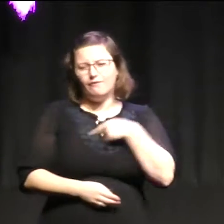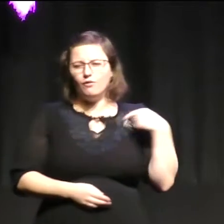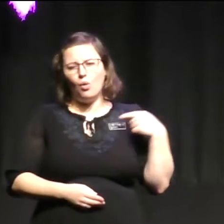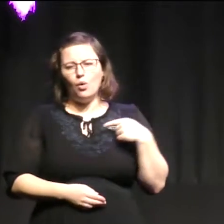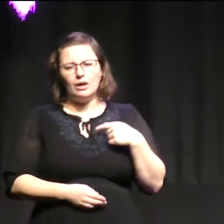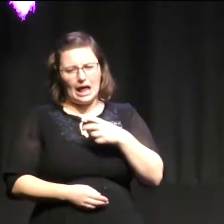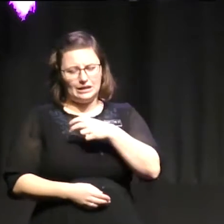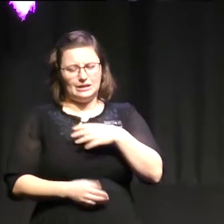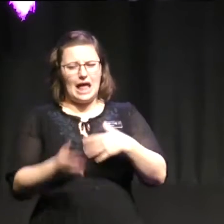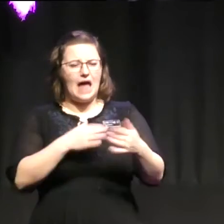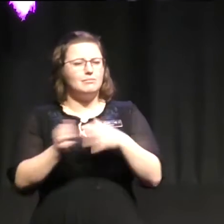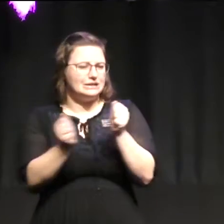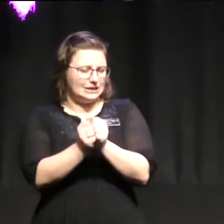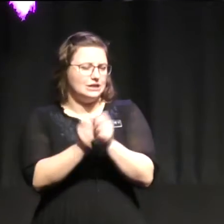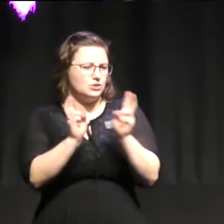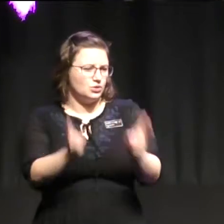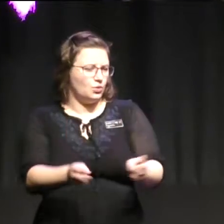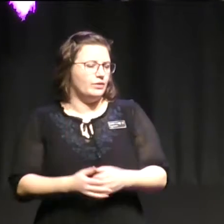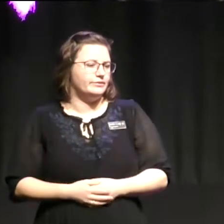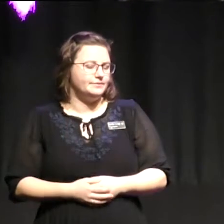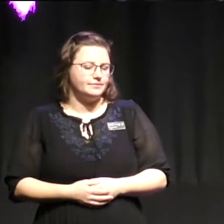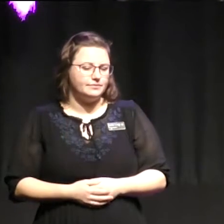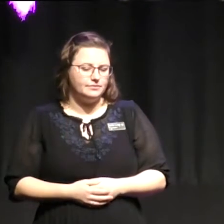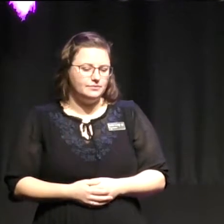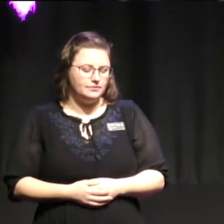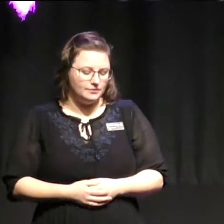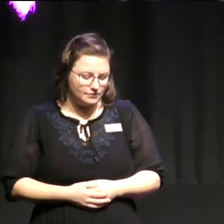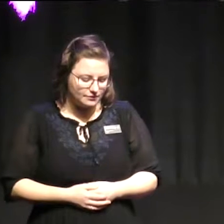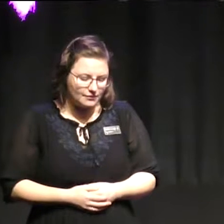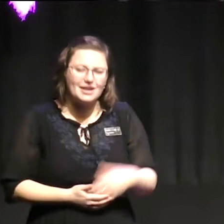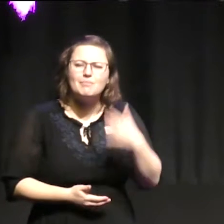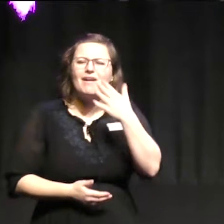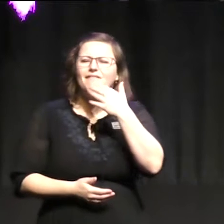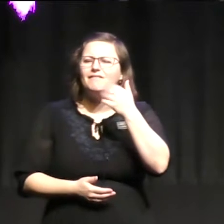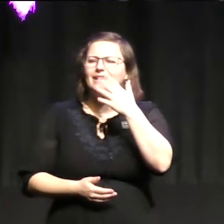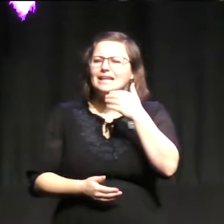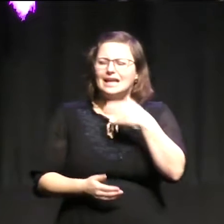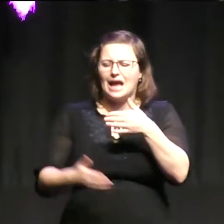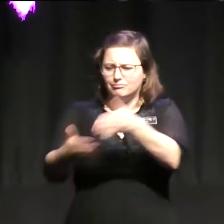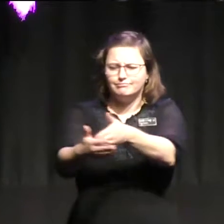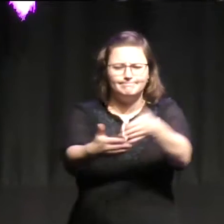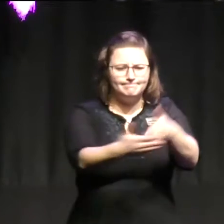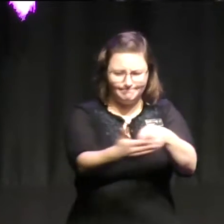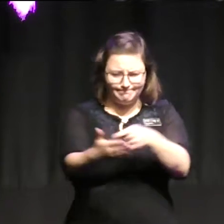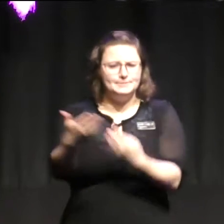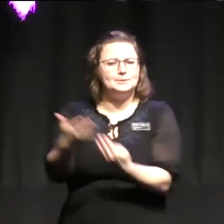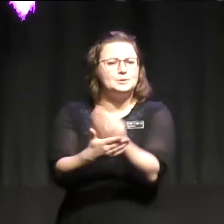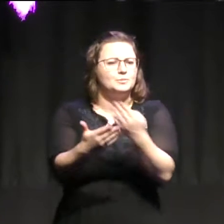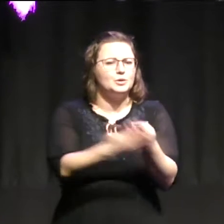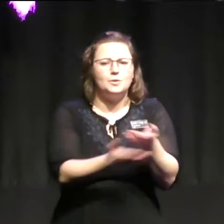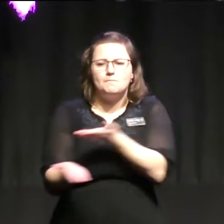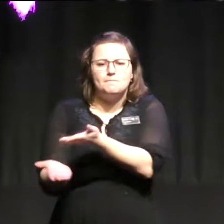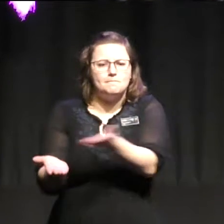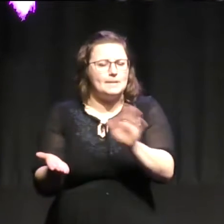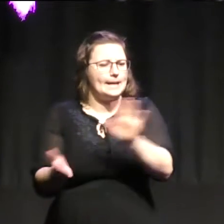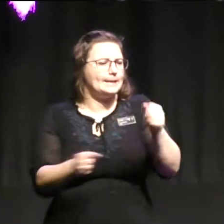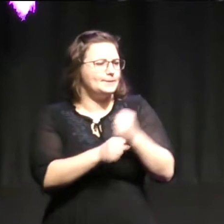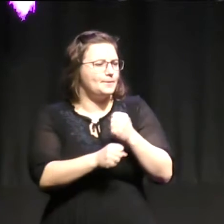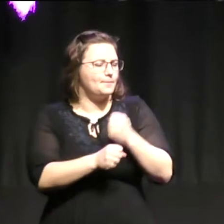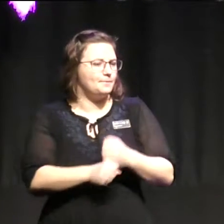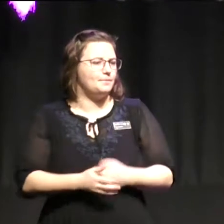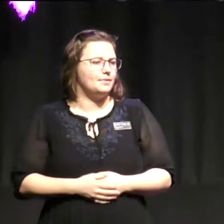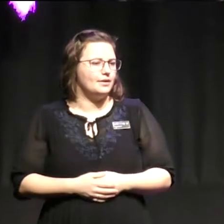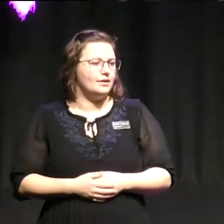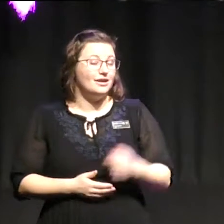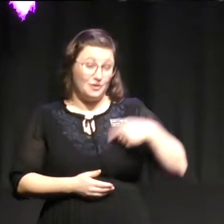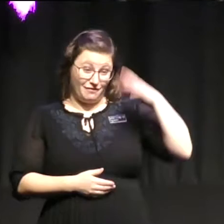taken. And what kind of difficulties do you meet in this work? I know that we have